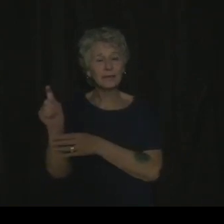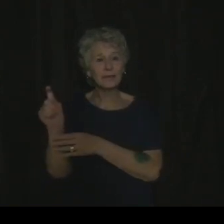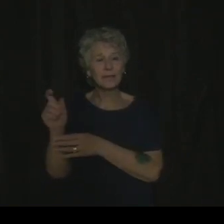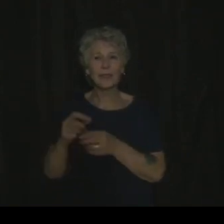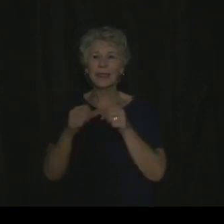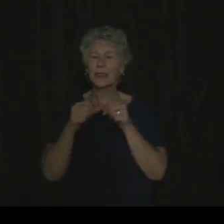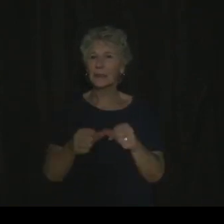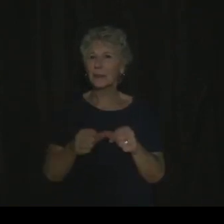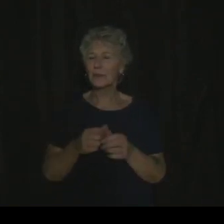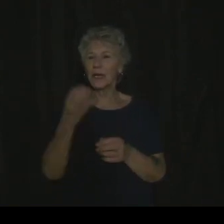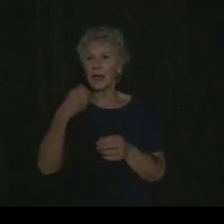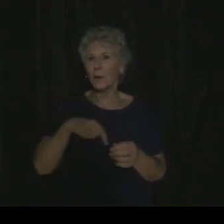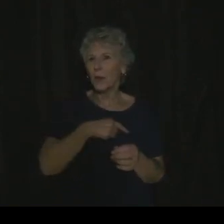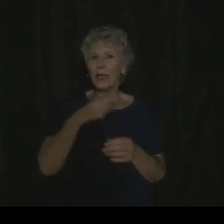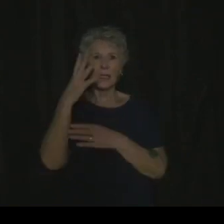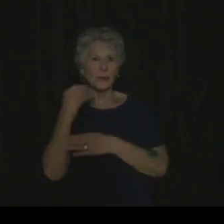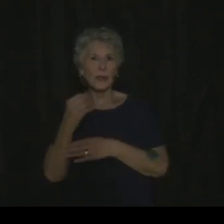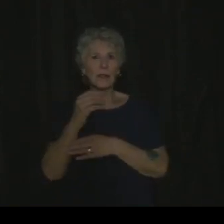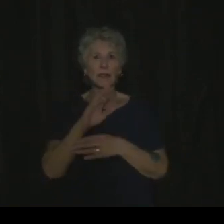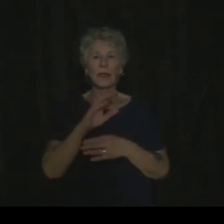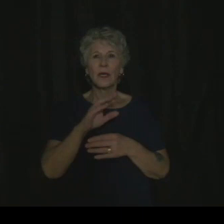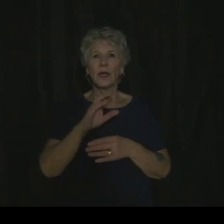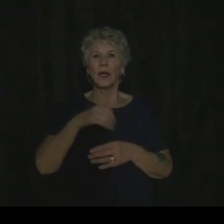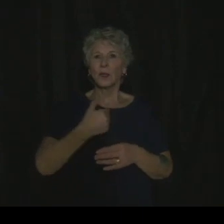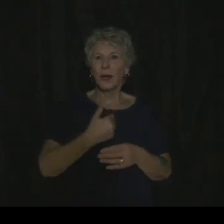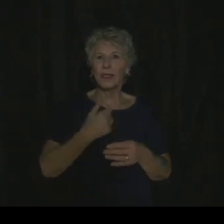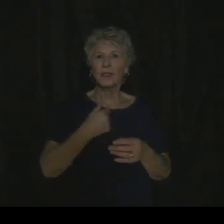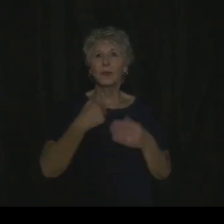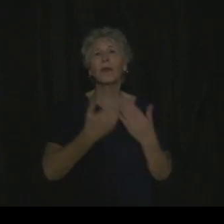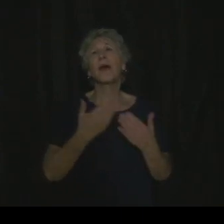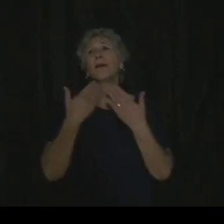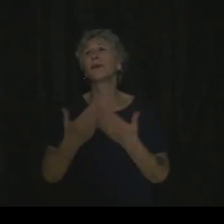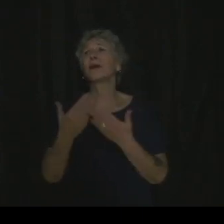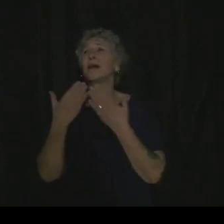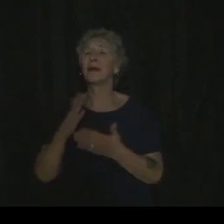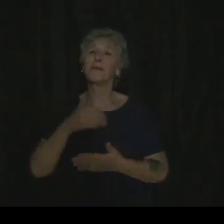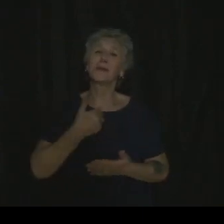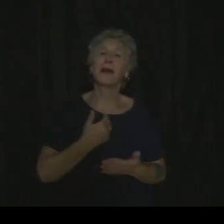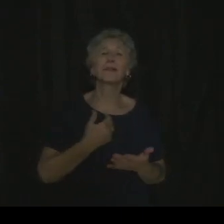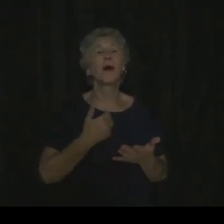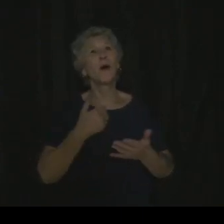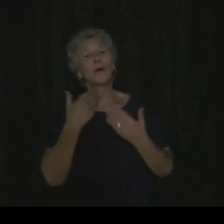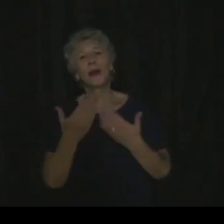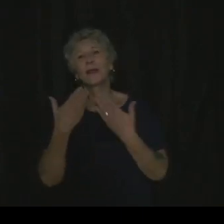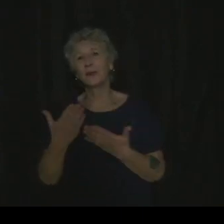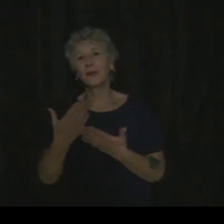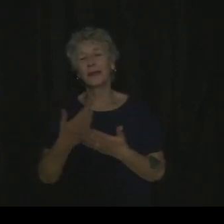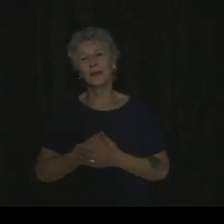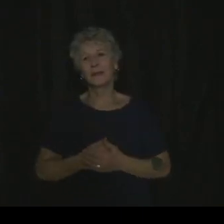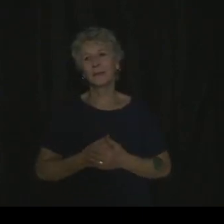that if we experience grace once, we're grateful, we're so thankful, I don't have to serve the